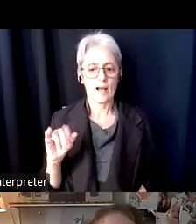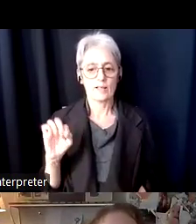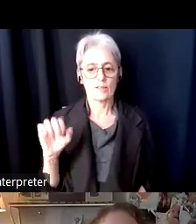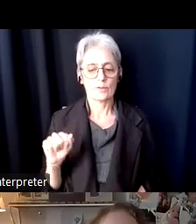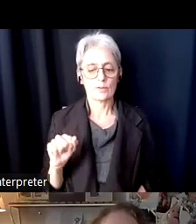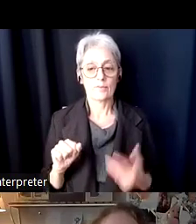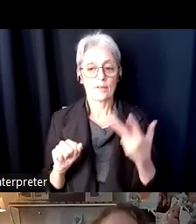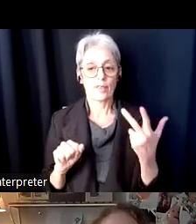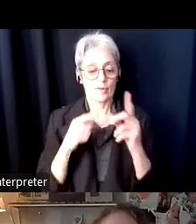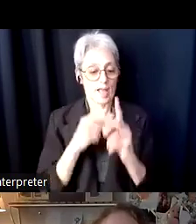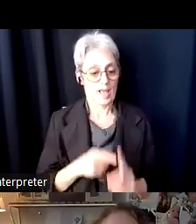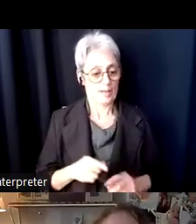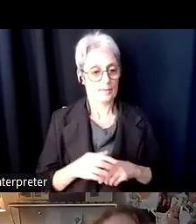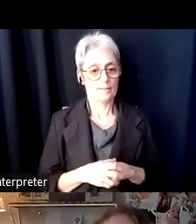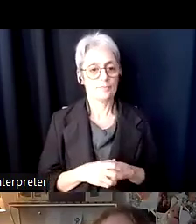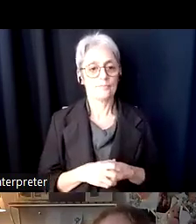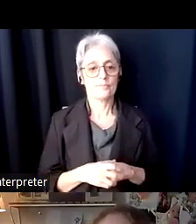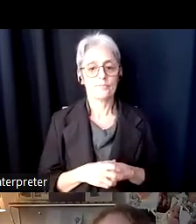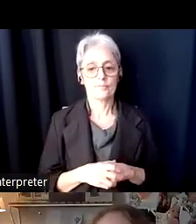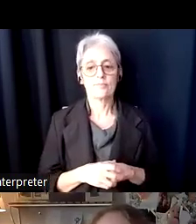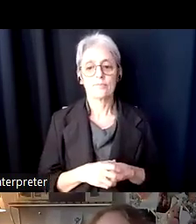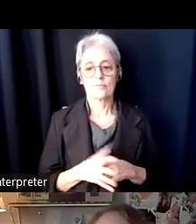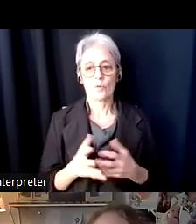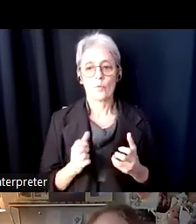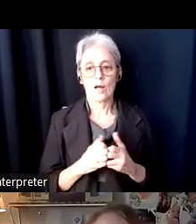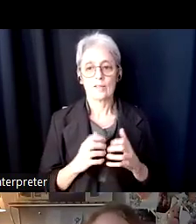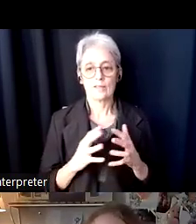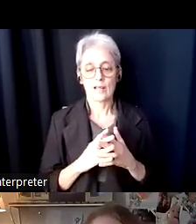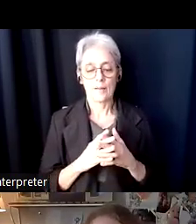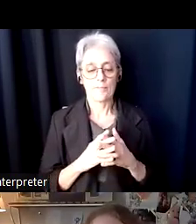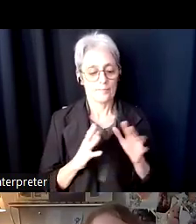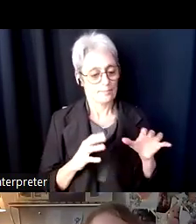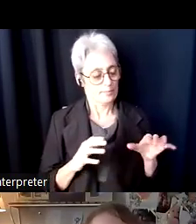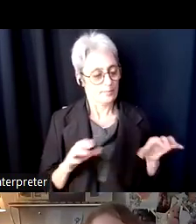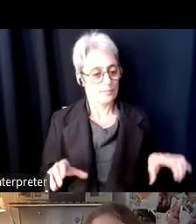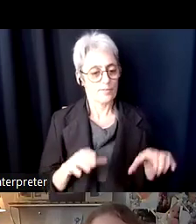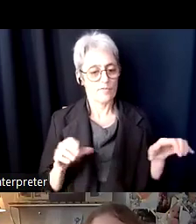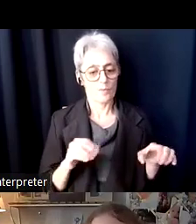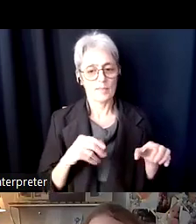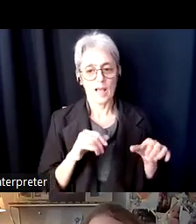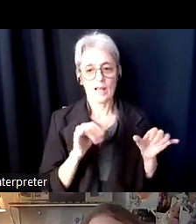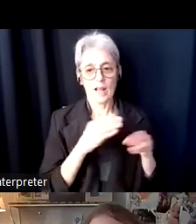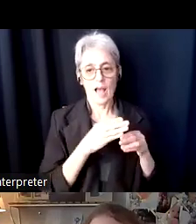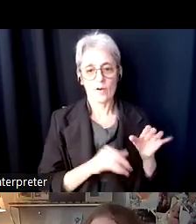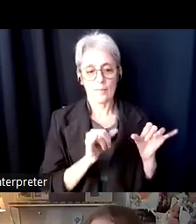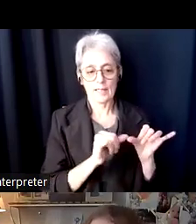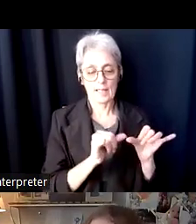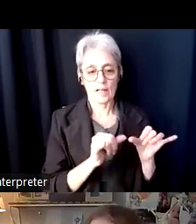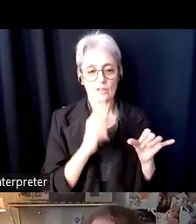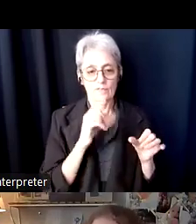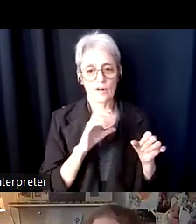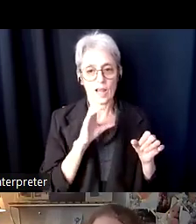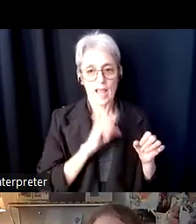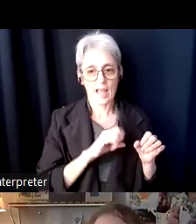aims: to establish a nationally recognized set of performance and outcome indicators for aging and disability service